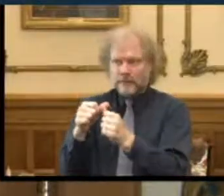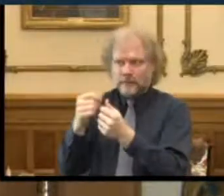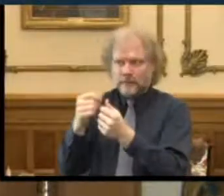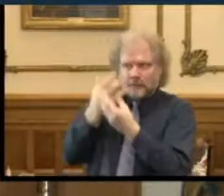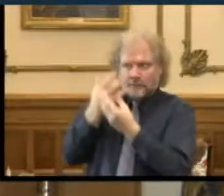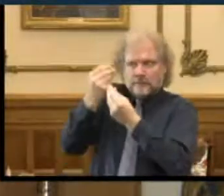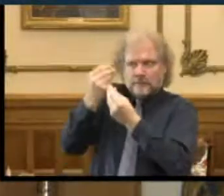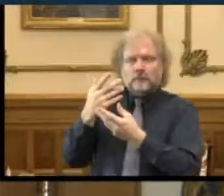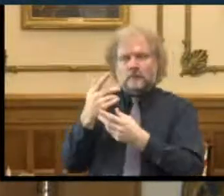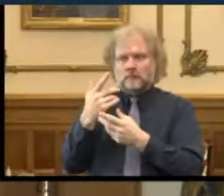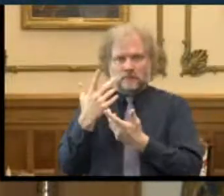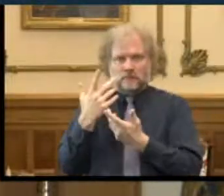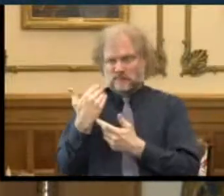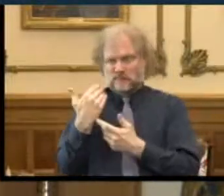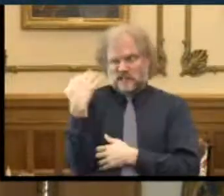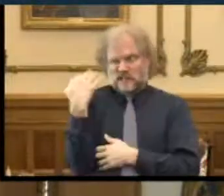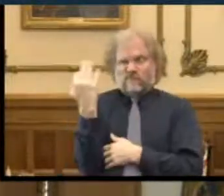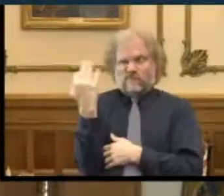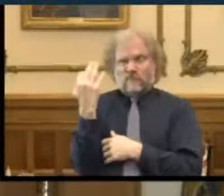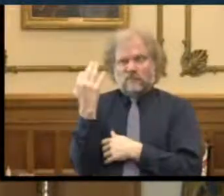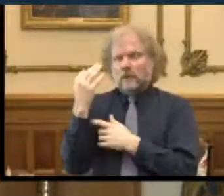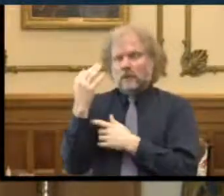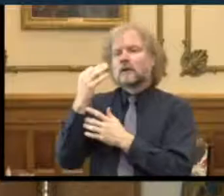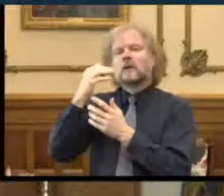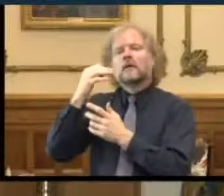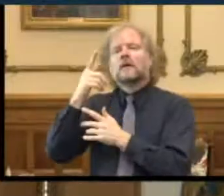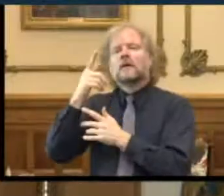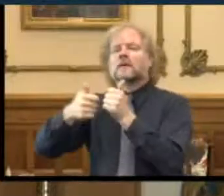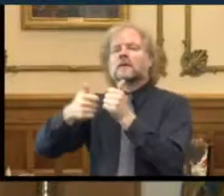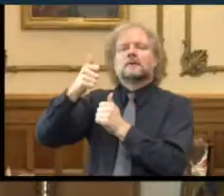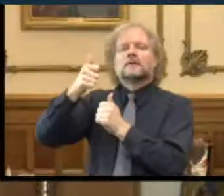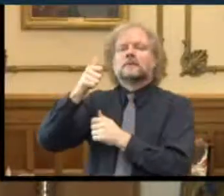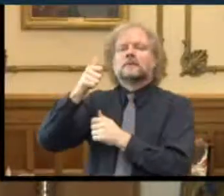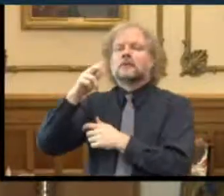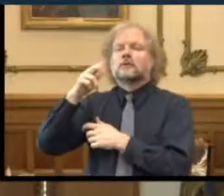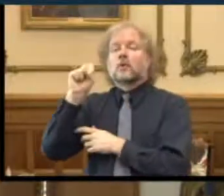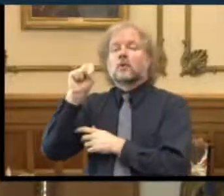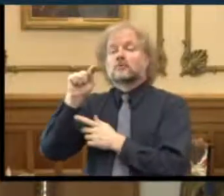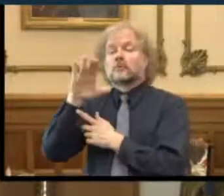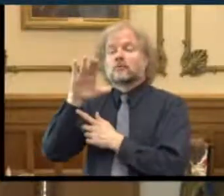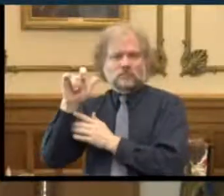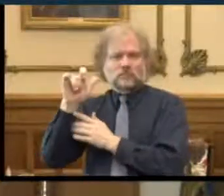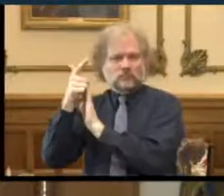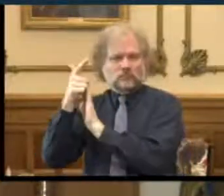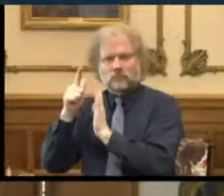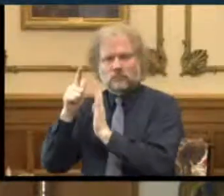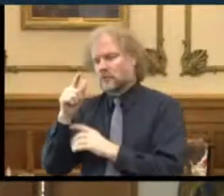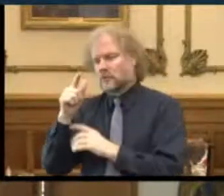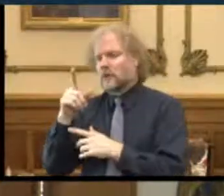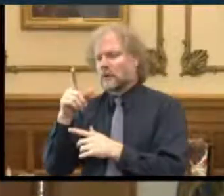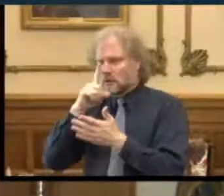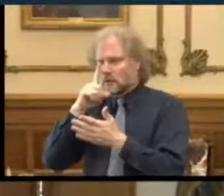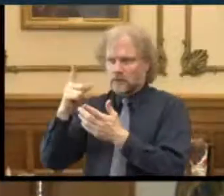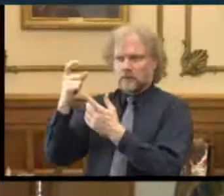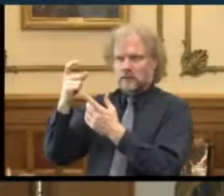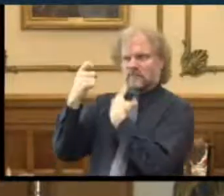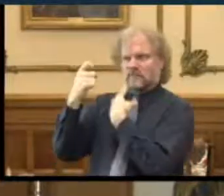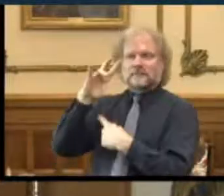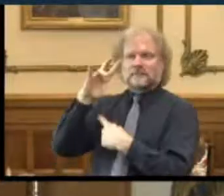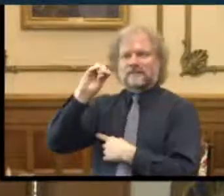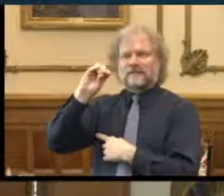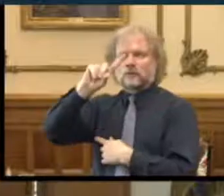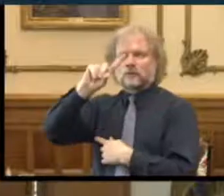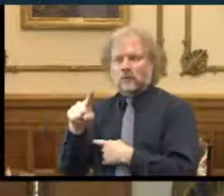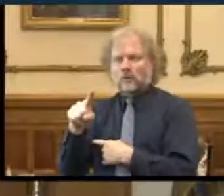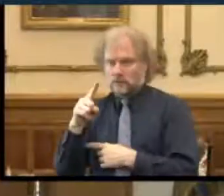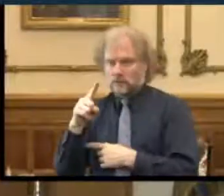from as recently as Friday from the Inspector General of the U.S. Treasury. We received about 70 questions taking up